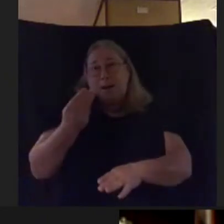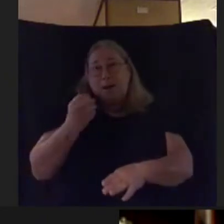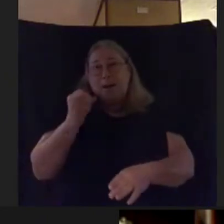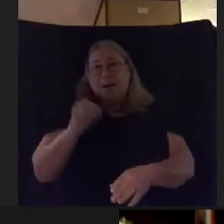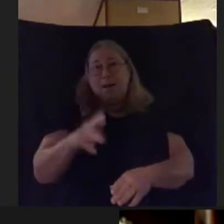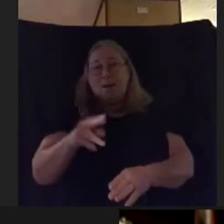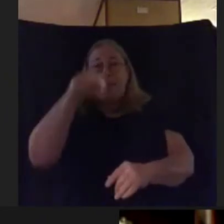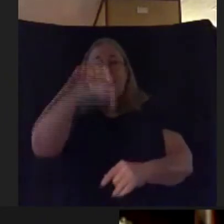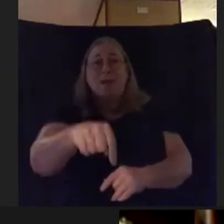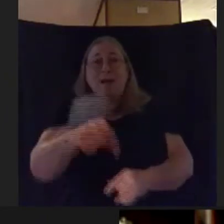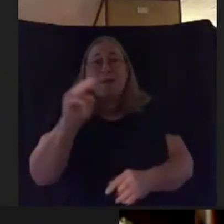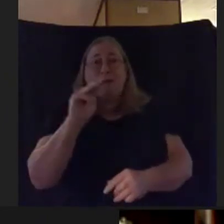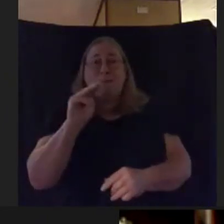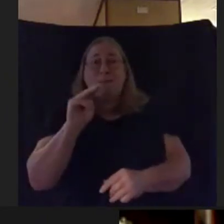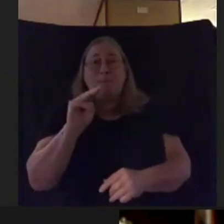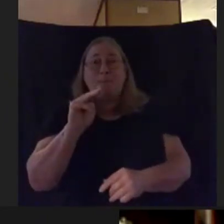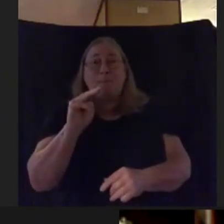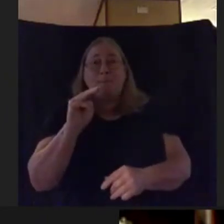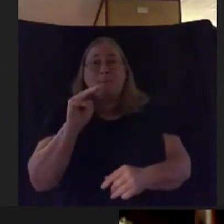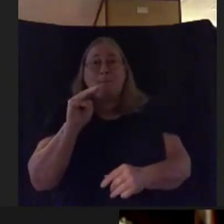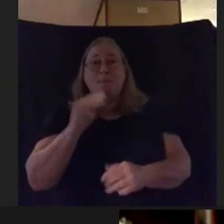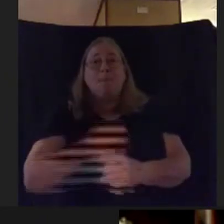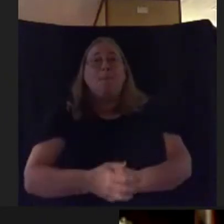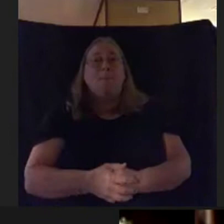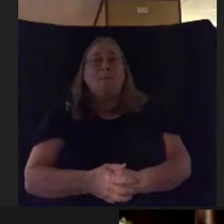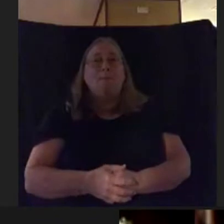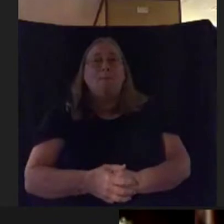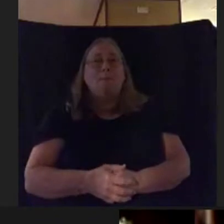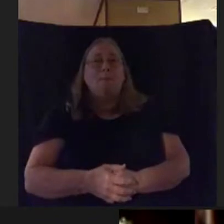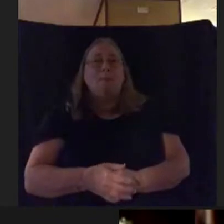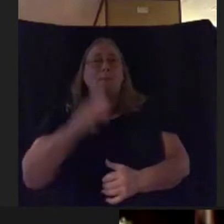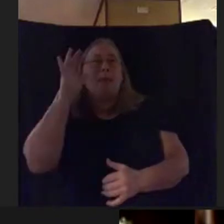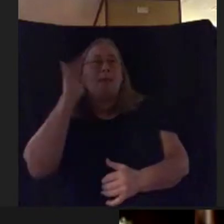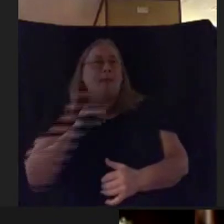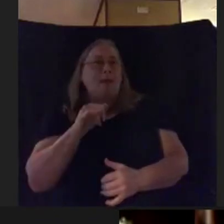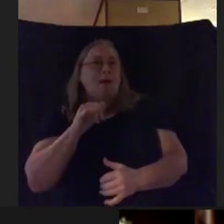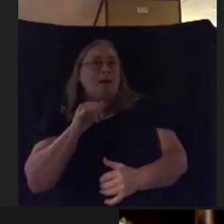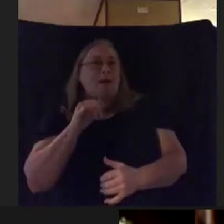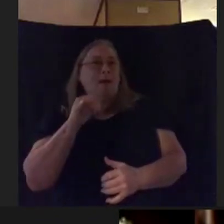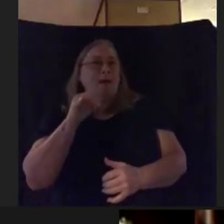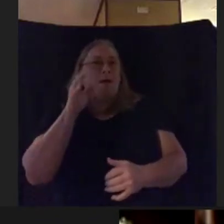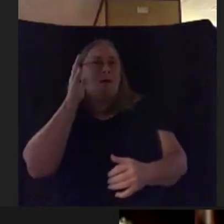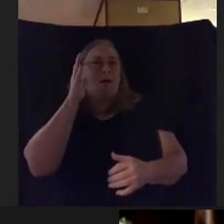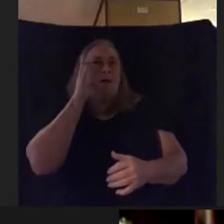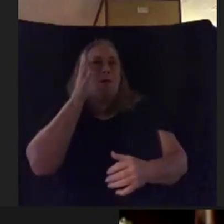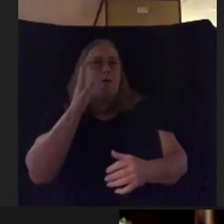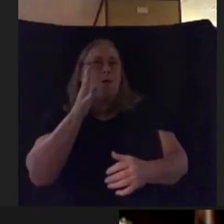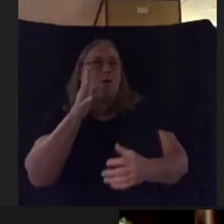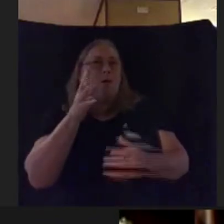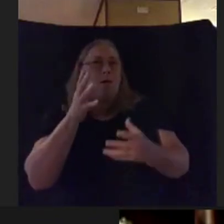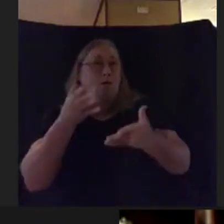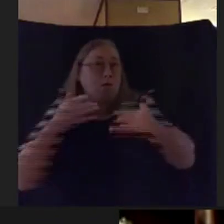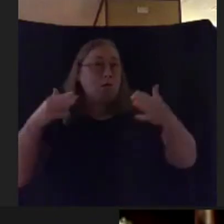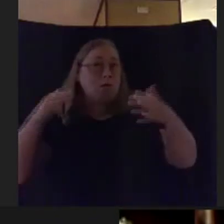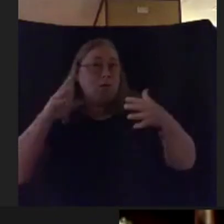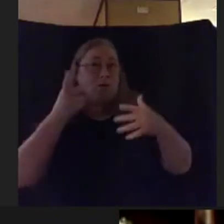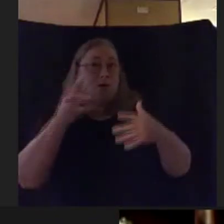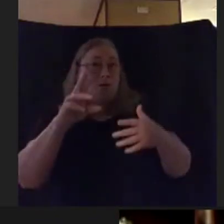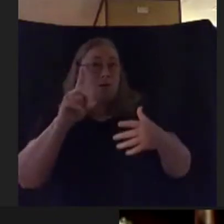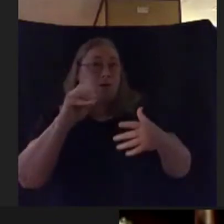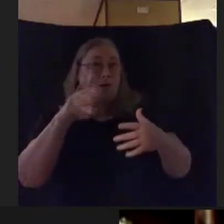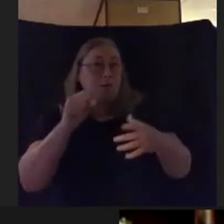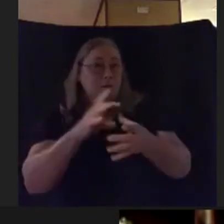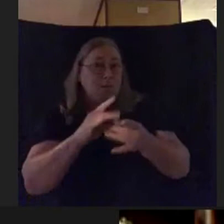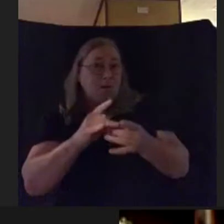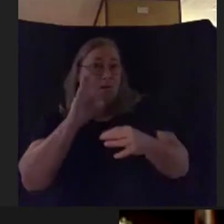Monday, are affected by this issue. Dr. Dobbs, do you want to first address this? You know, we